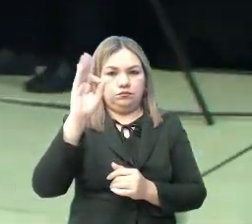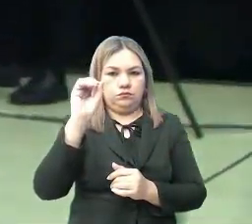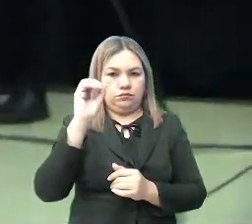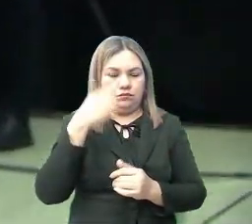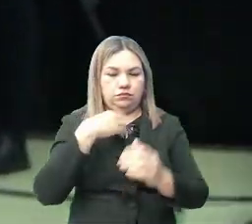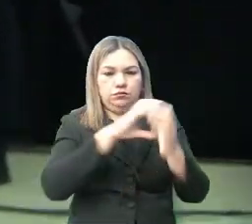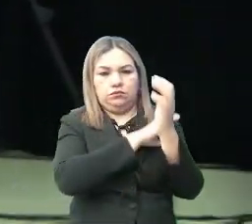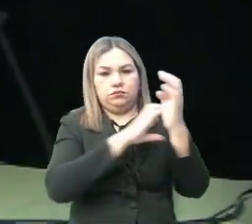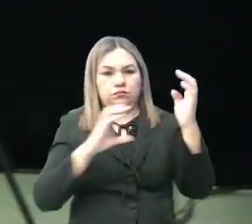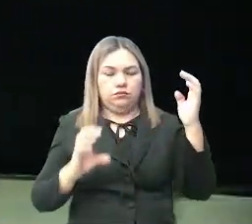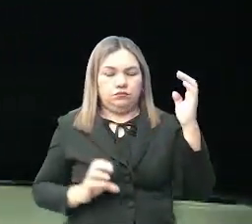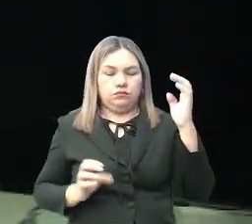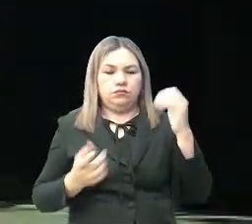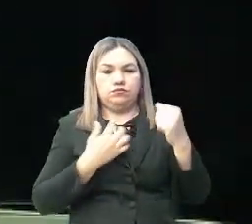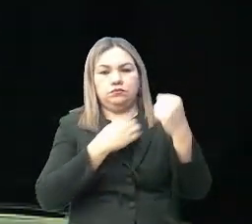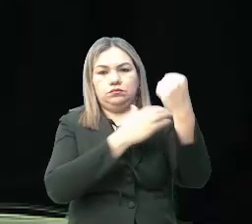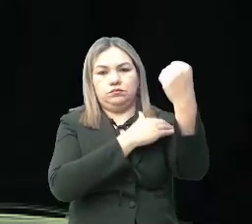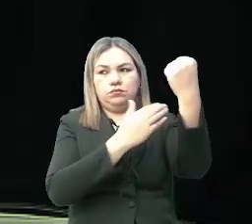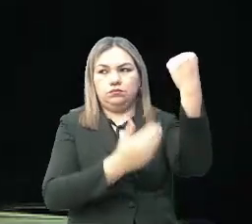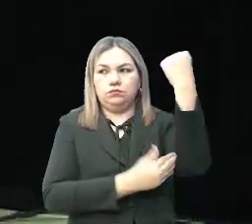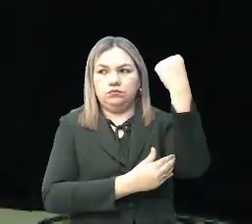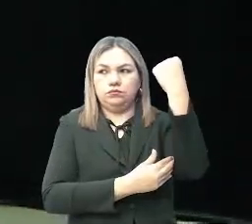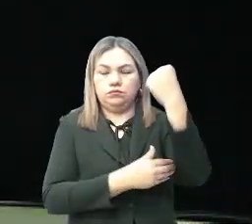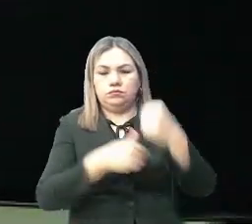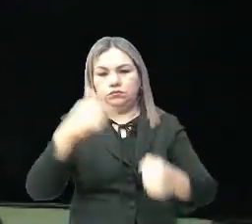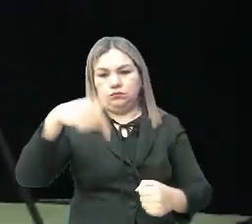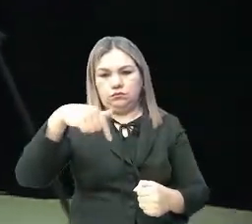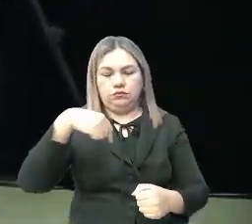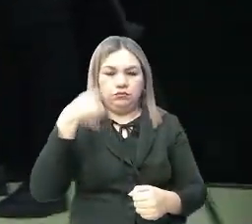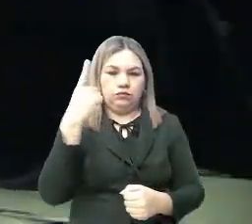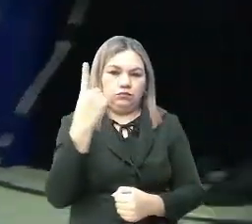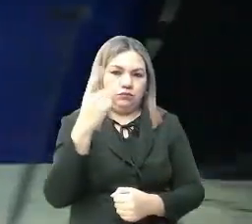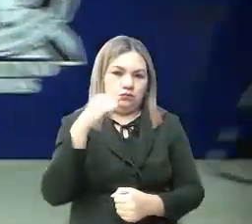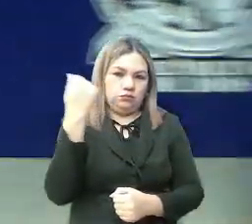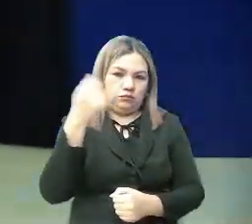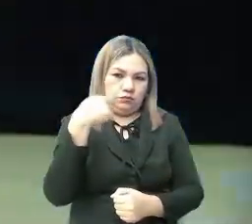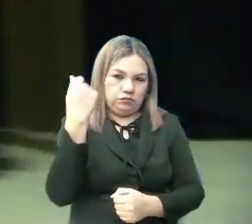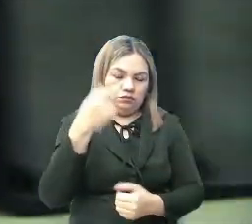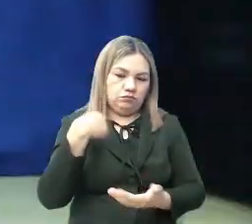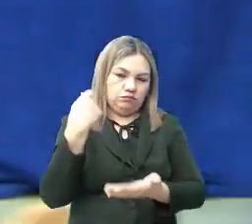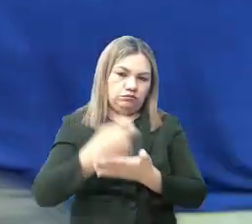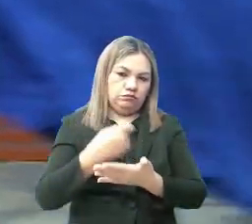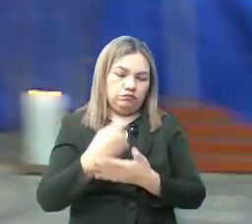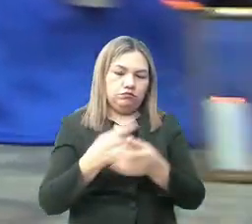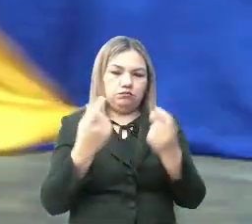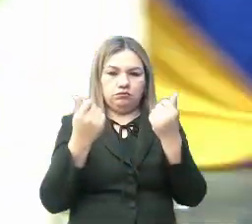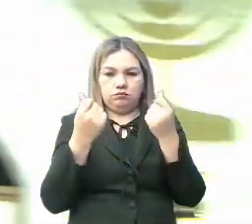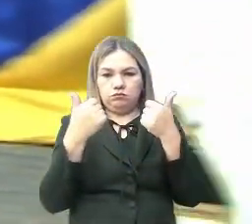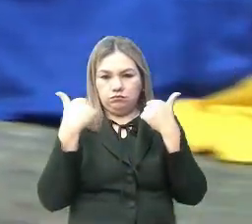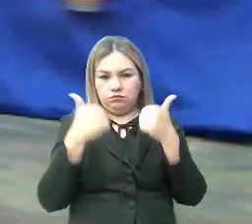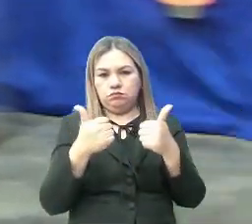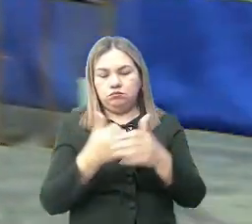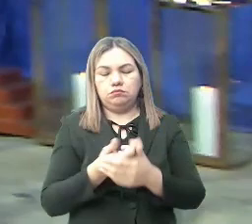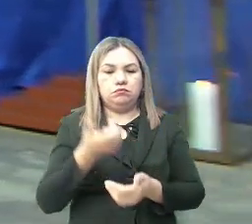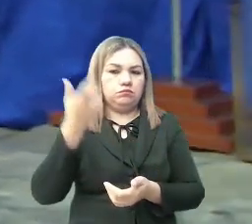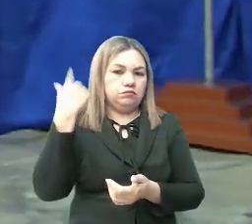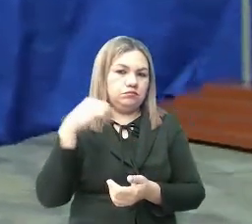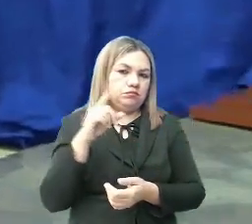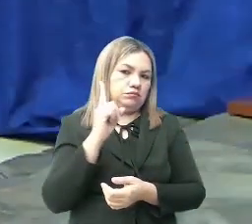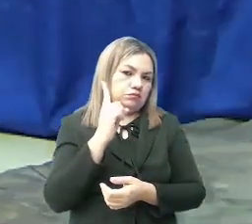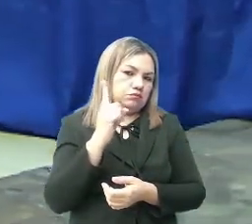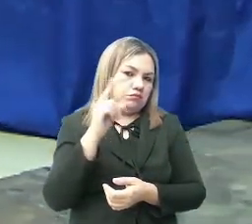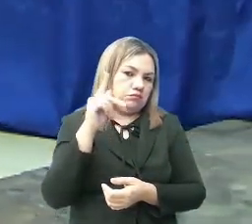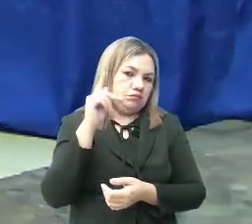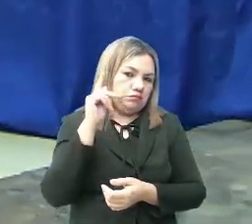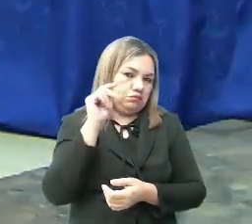and that strengthens me. If I won 500,000 guaranis, I'm going to win